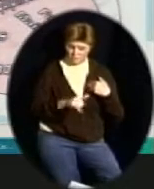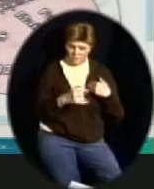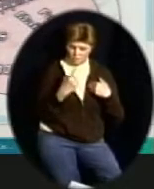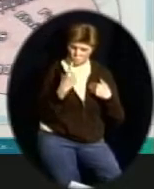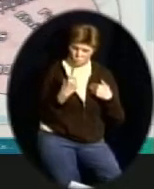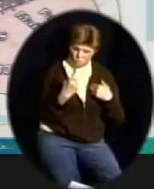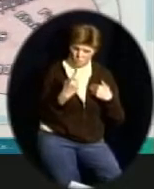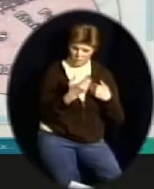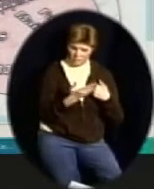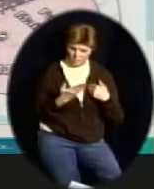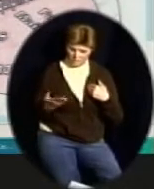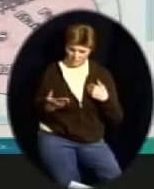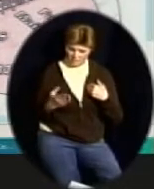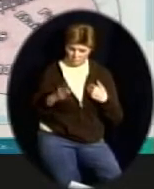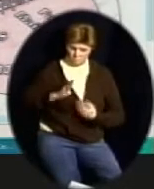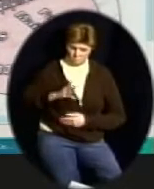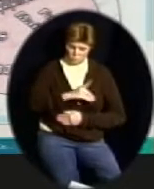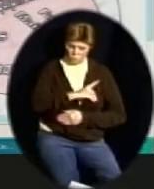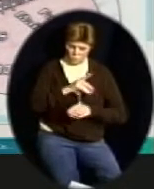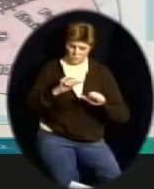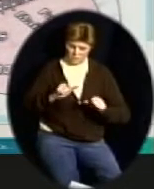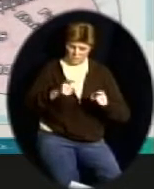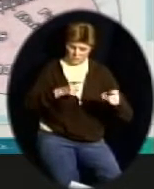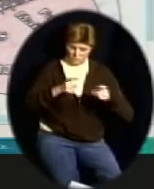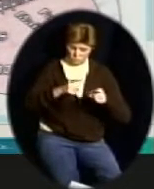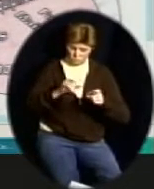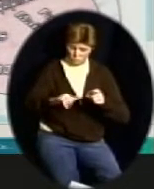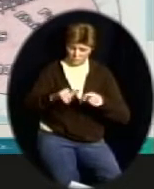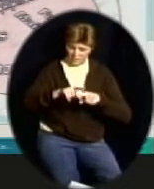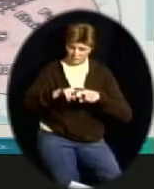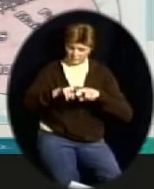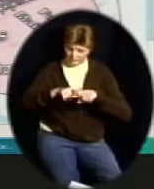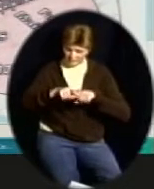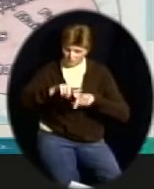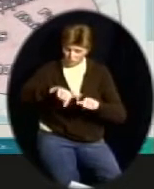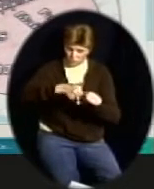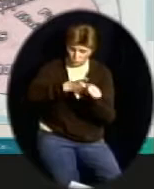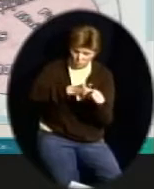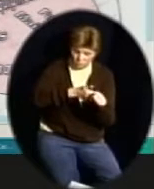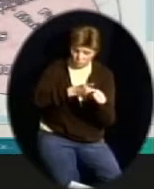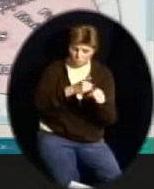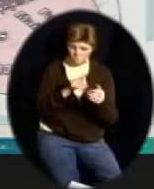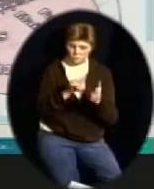the board has control over, and that is the contingency reserves, that